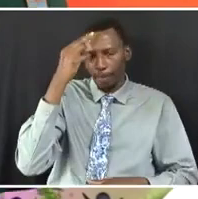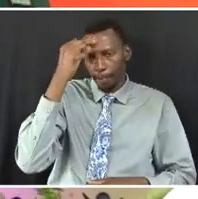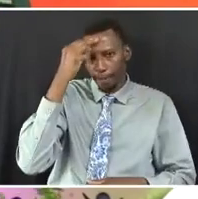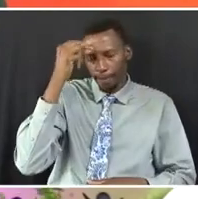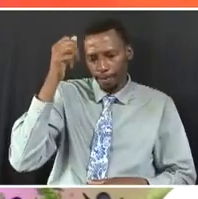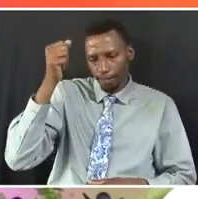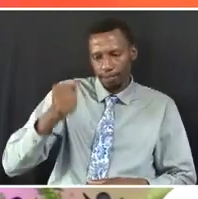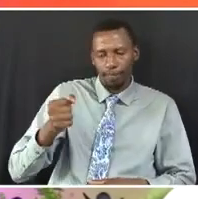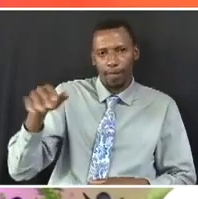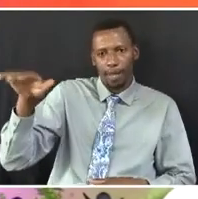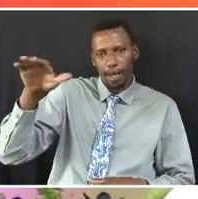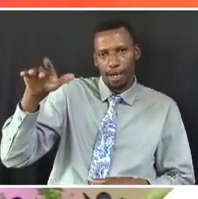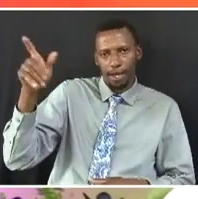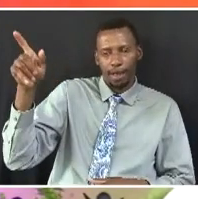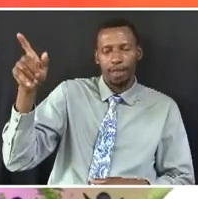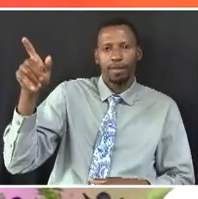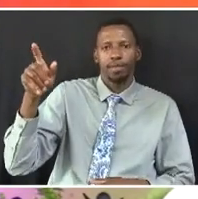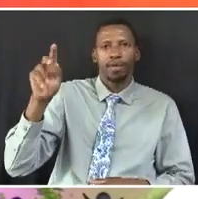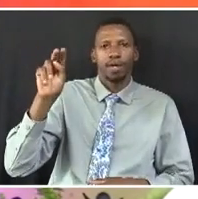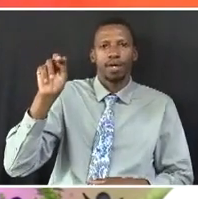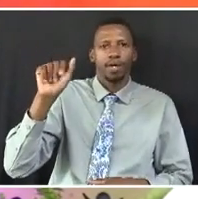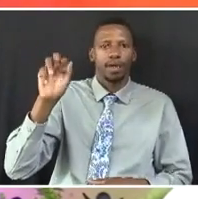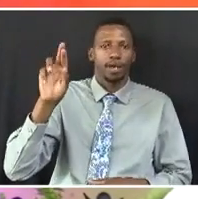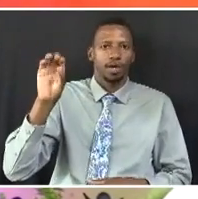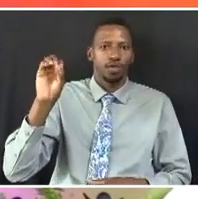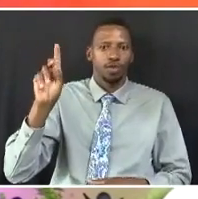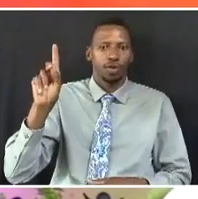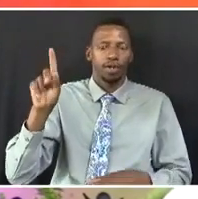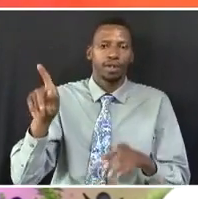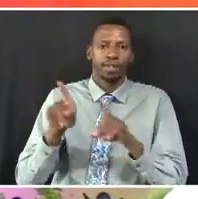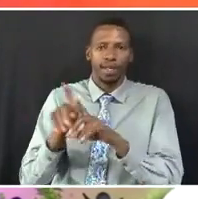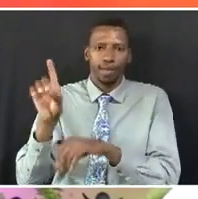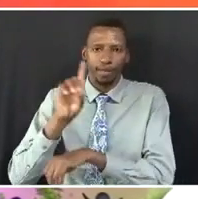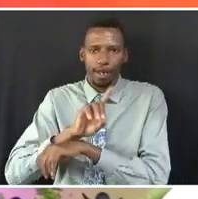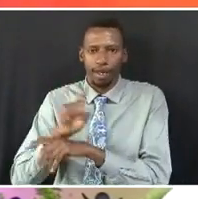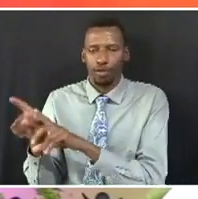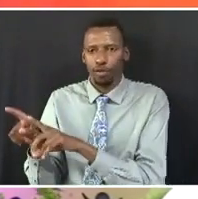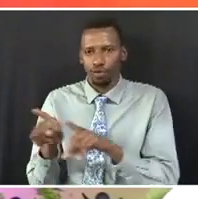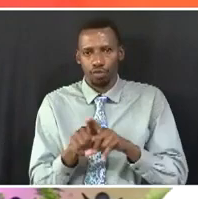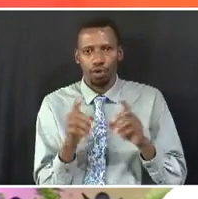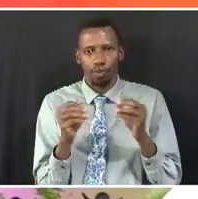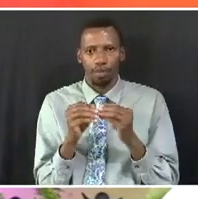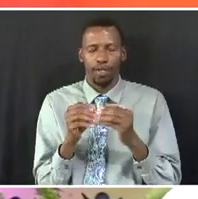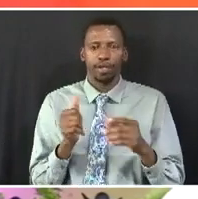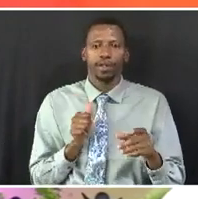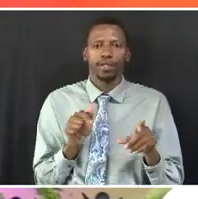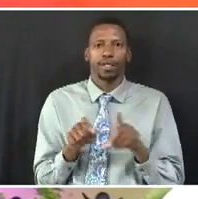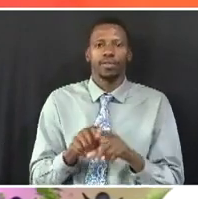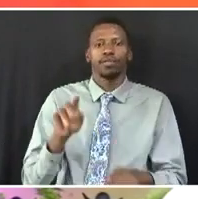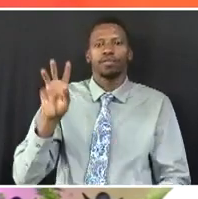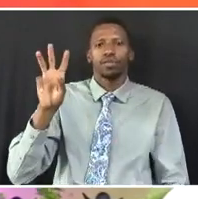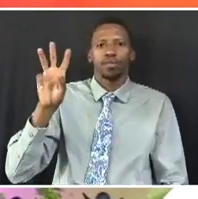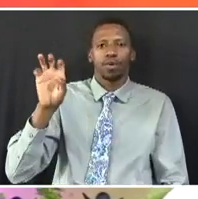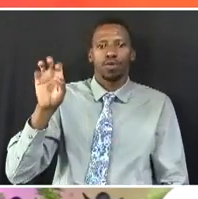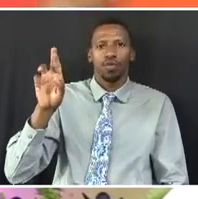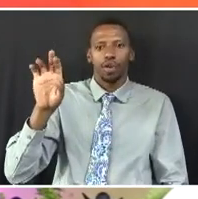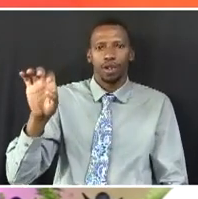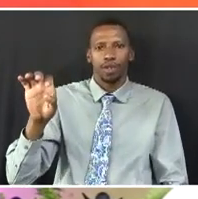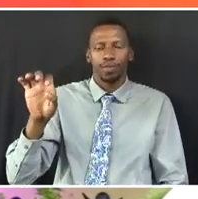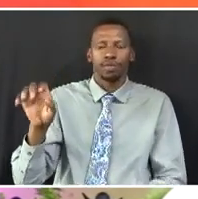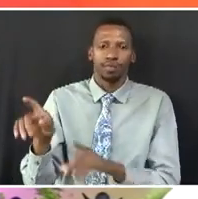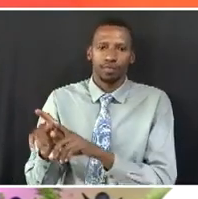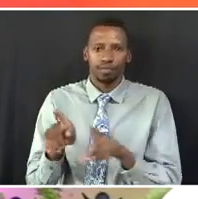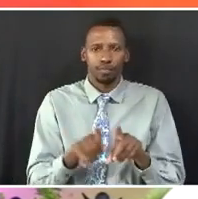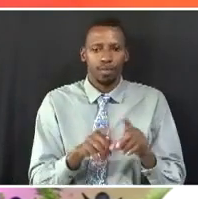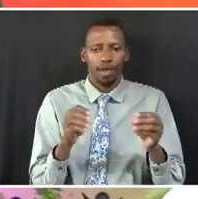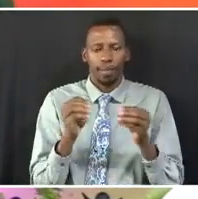Mara 1996. And that's the same day I also met Sister Jacinta Were, and then we were to meet also